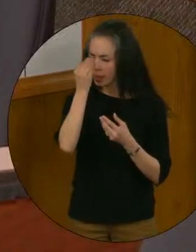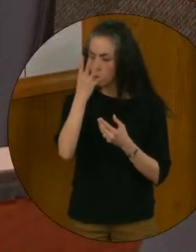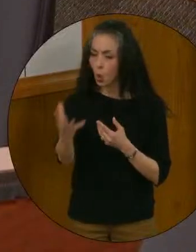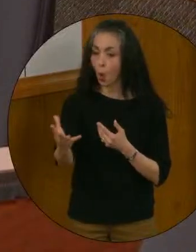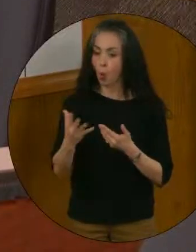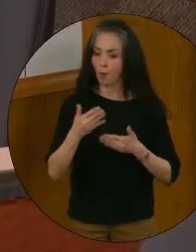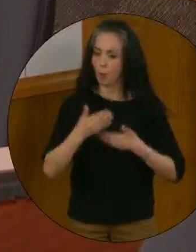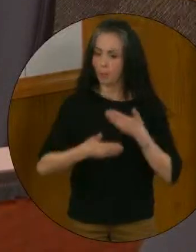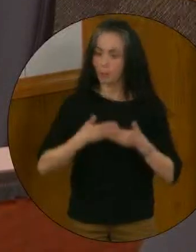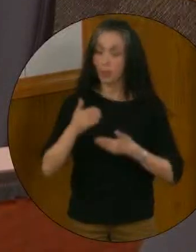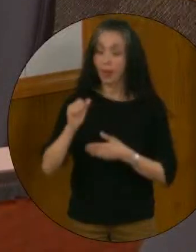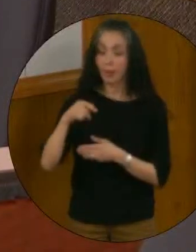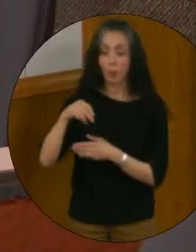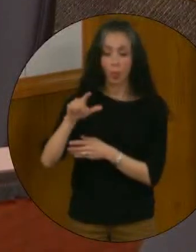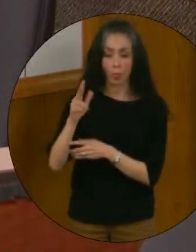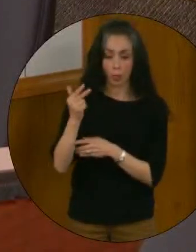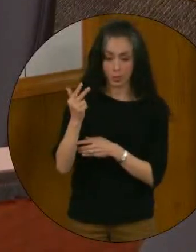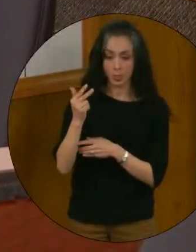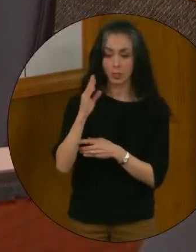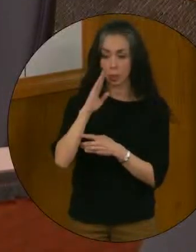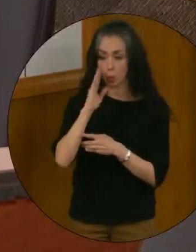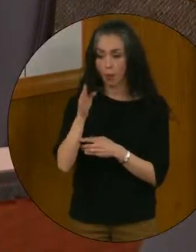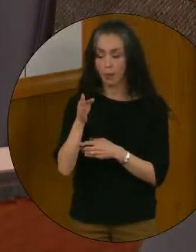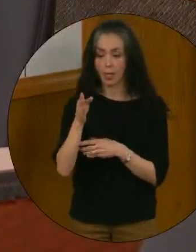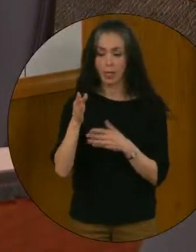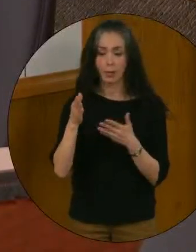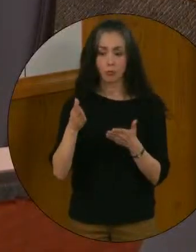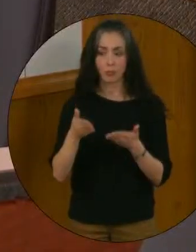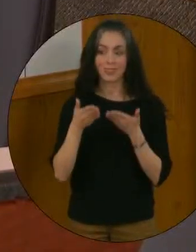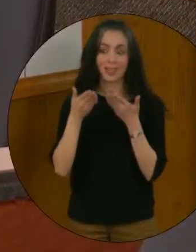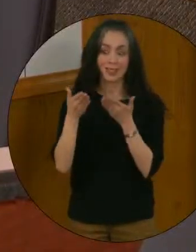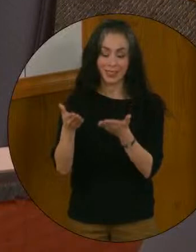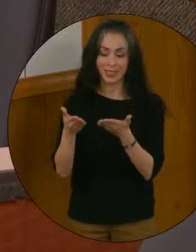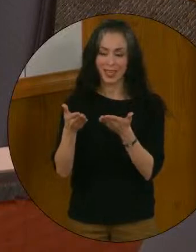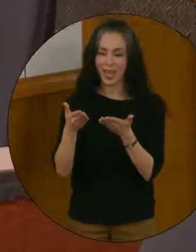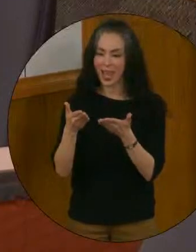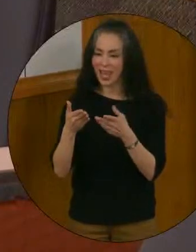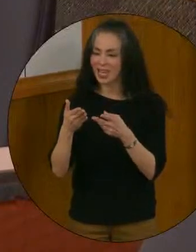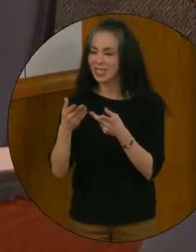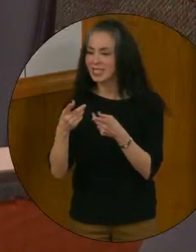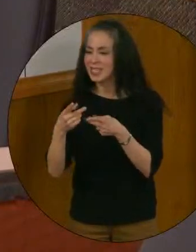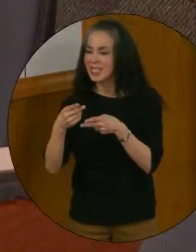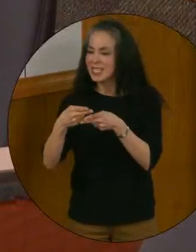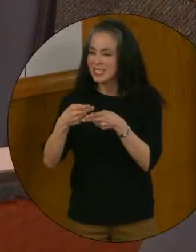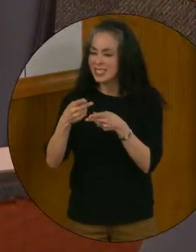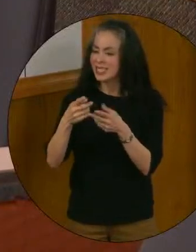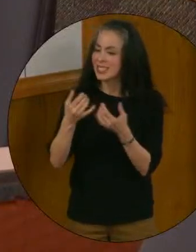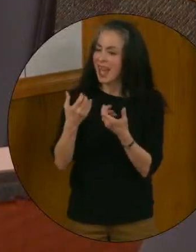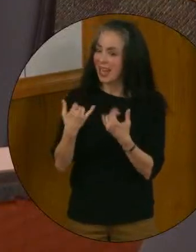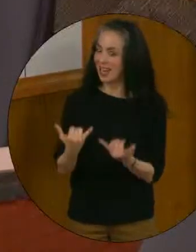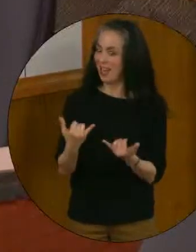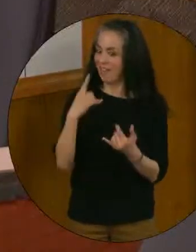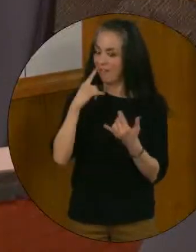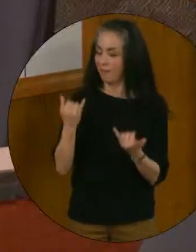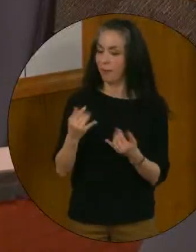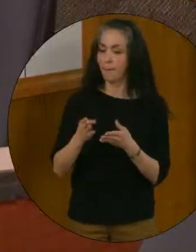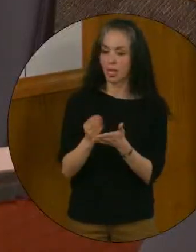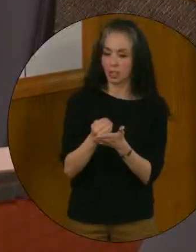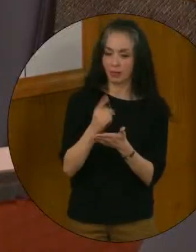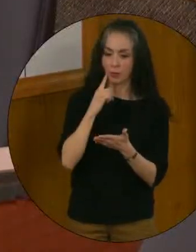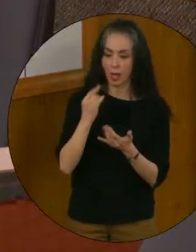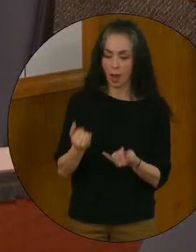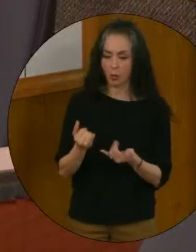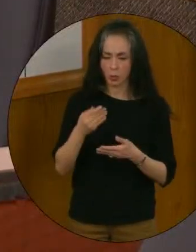we mentioned, April 13th, you are going to be presented a tentative budget. So we're still working through the process, and then in May, you'll have